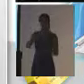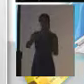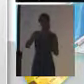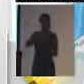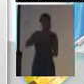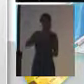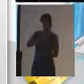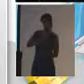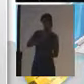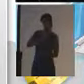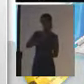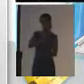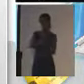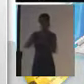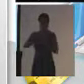So